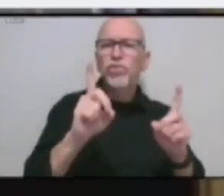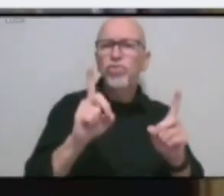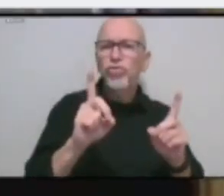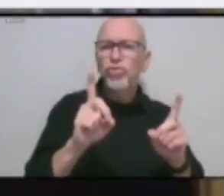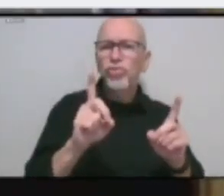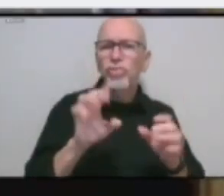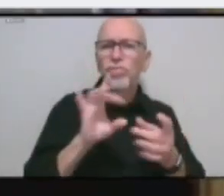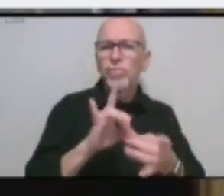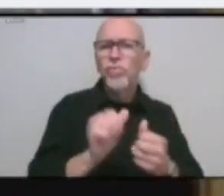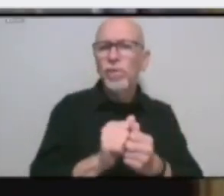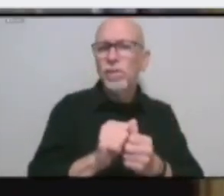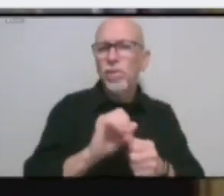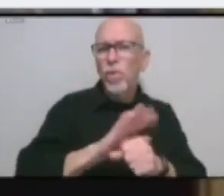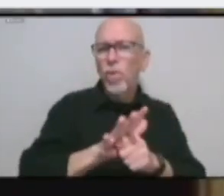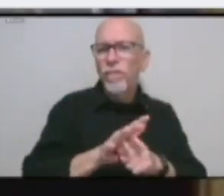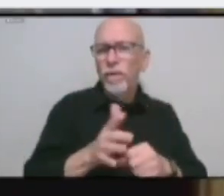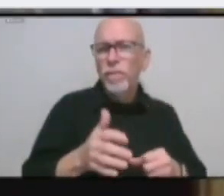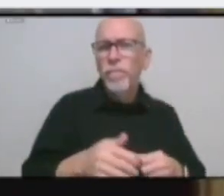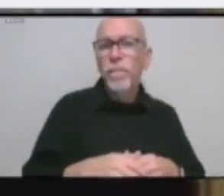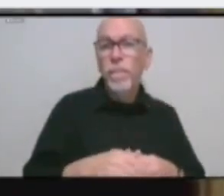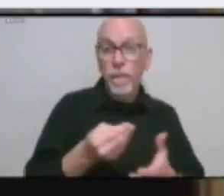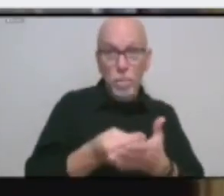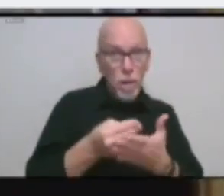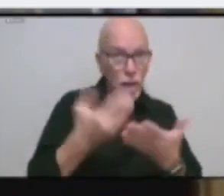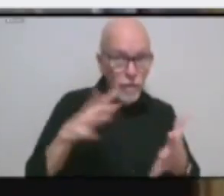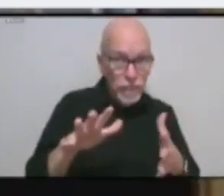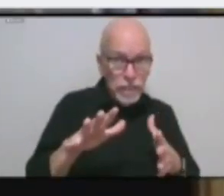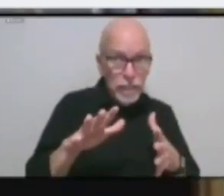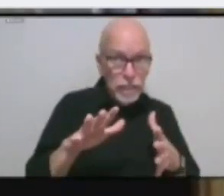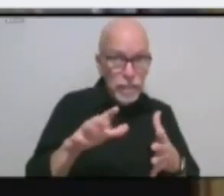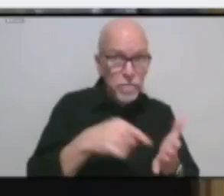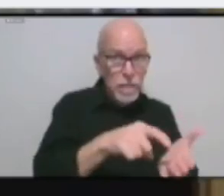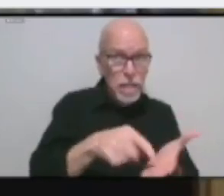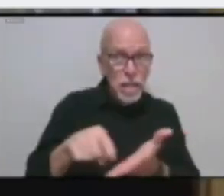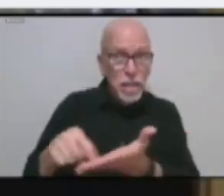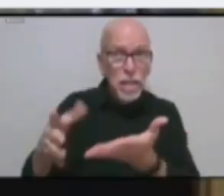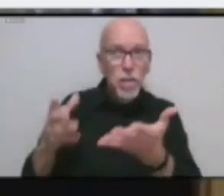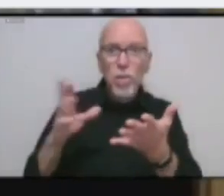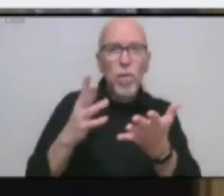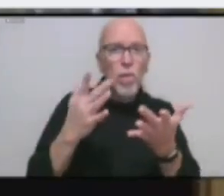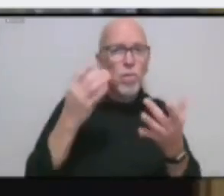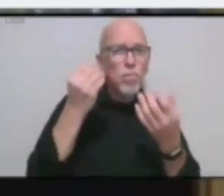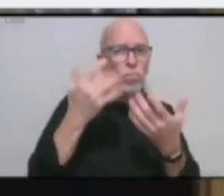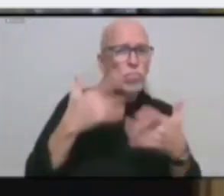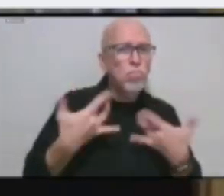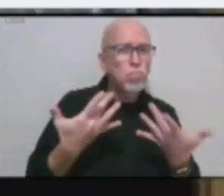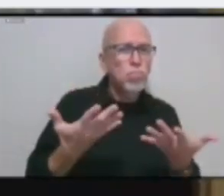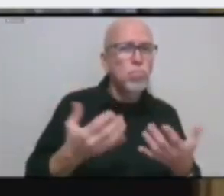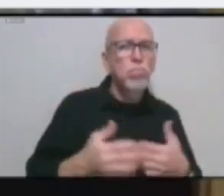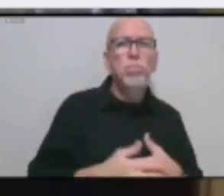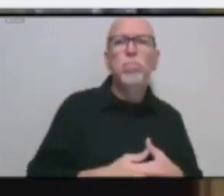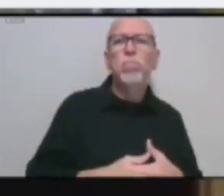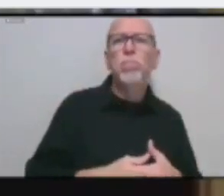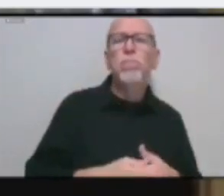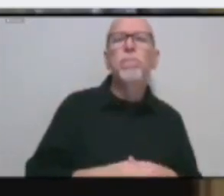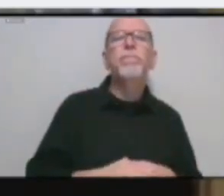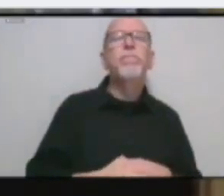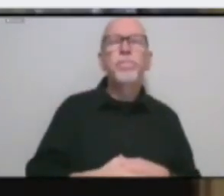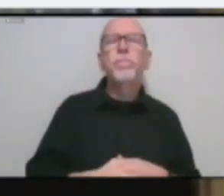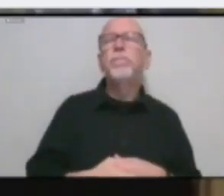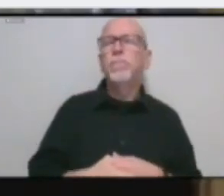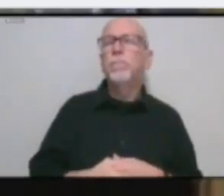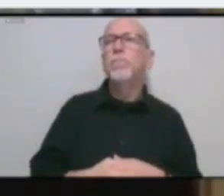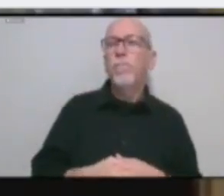around COVID-19? Have those funds been sent out yet? What's the status there? Yeah. We put together